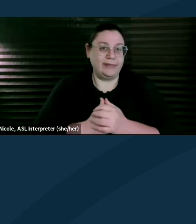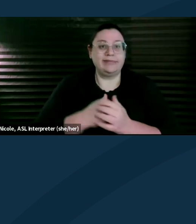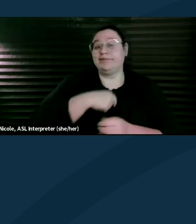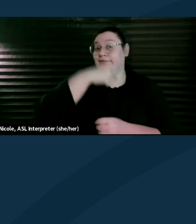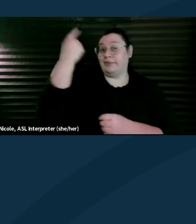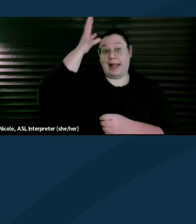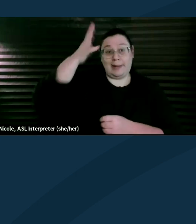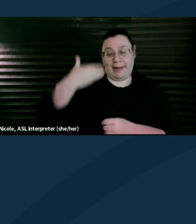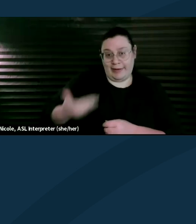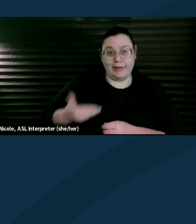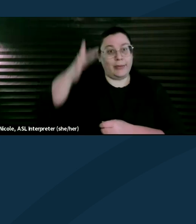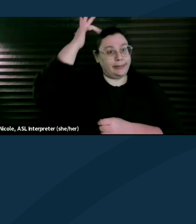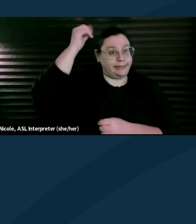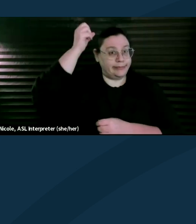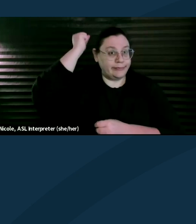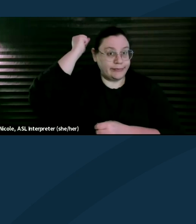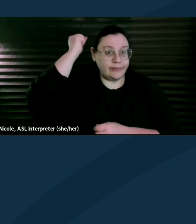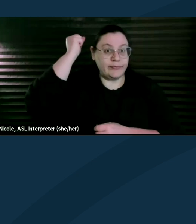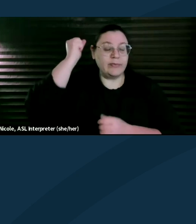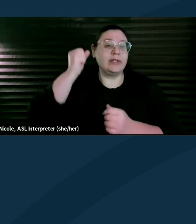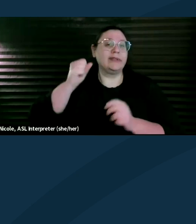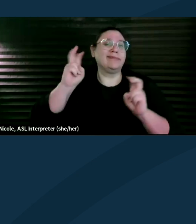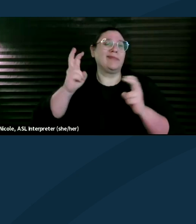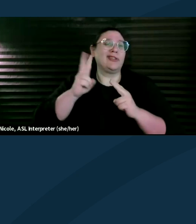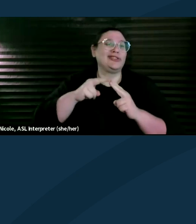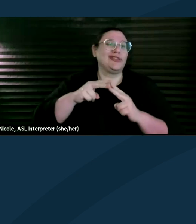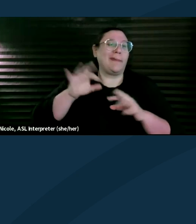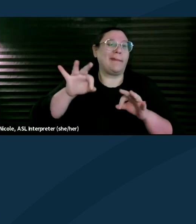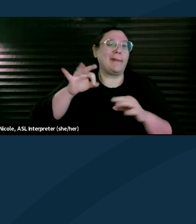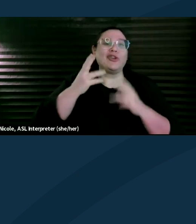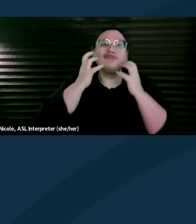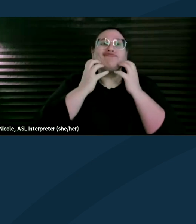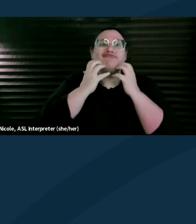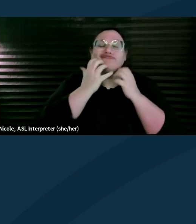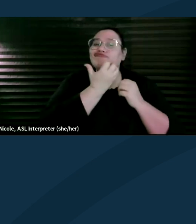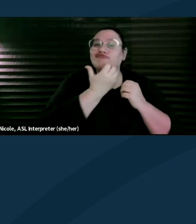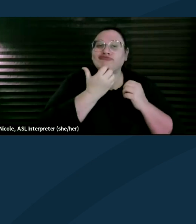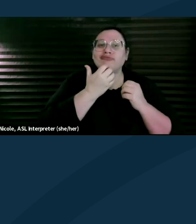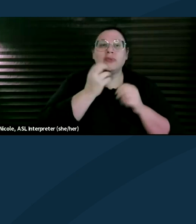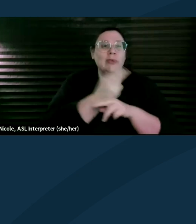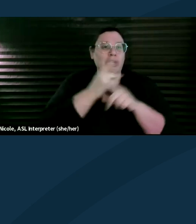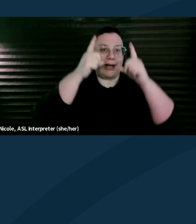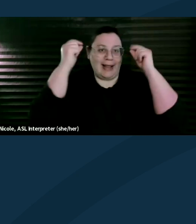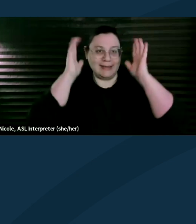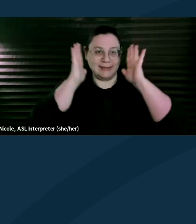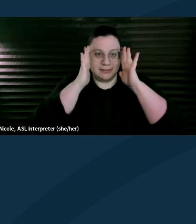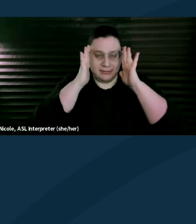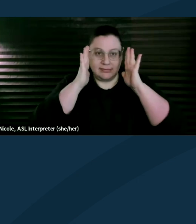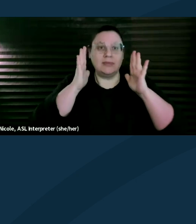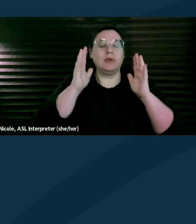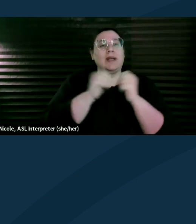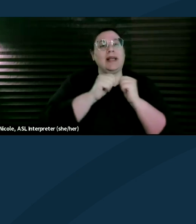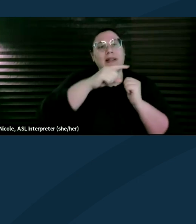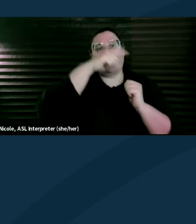male, bald-headed, have a salt and pepper beard, and wearing glasses. And I have a black